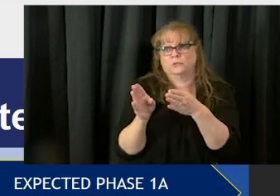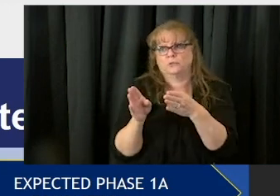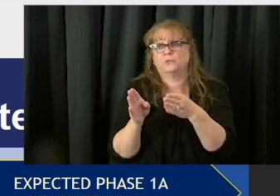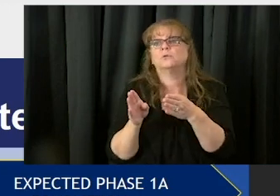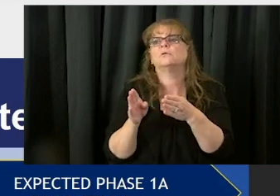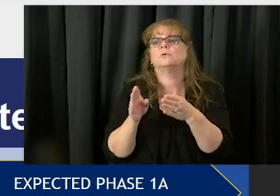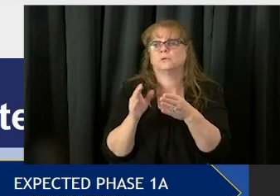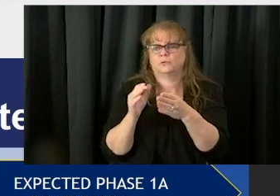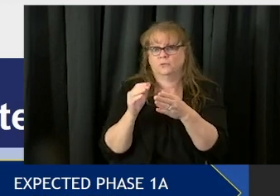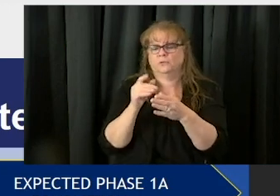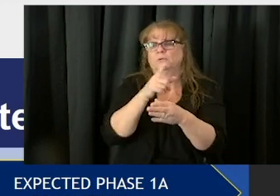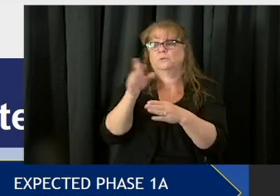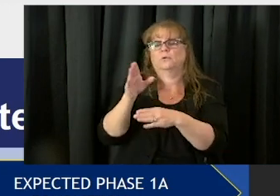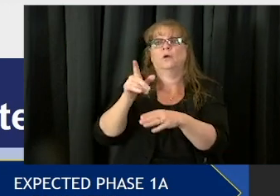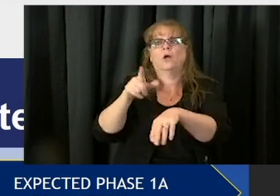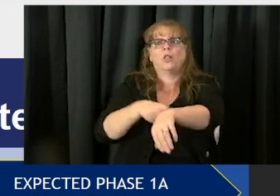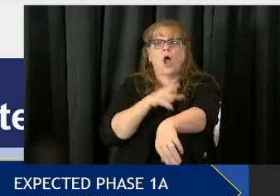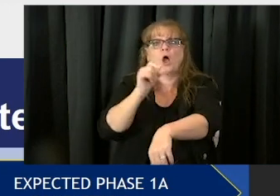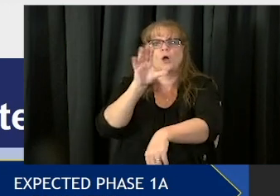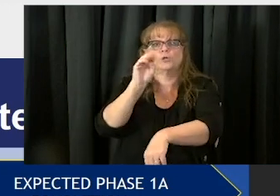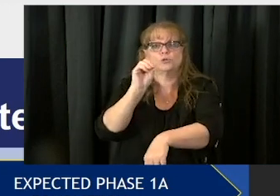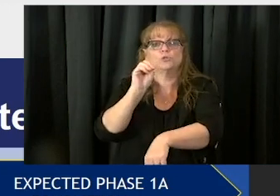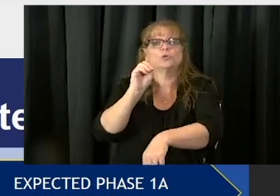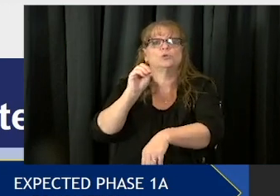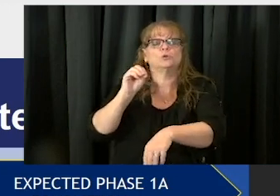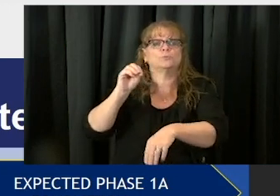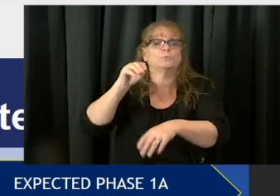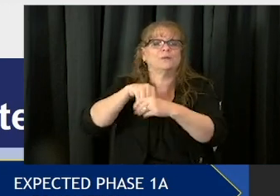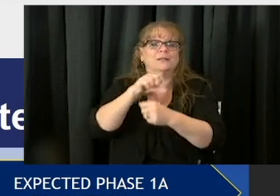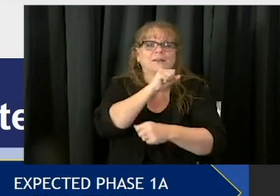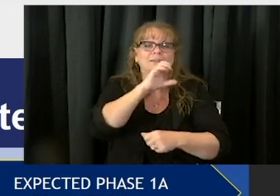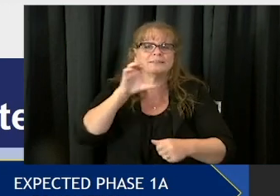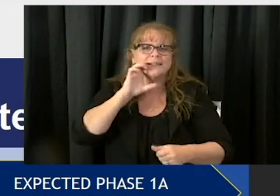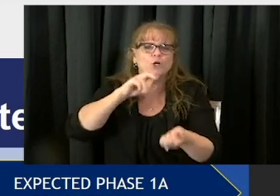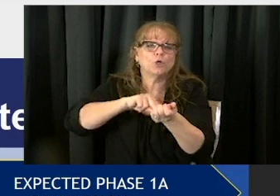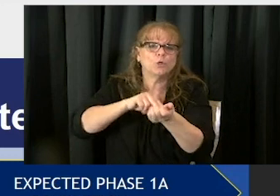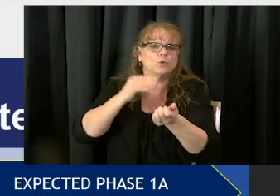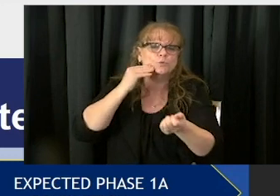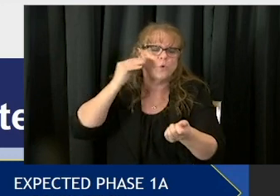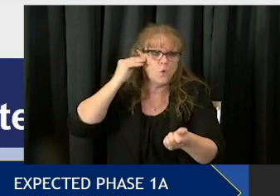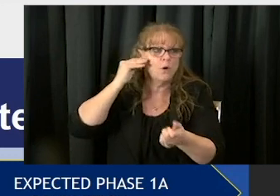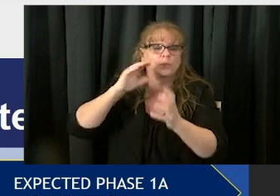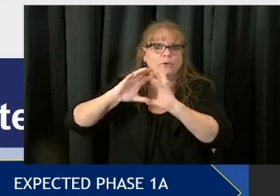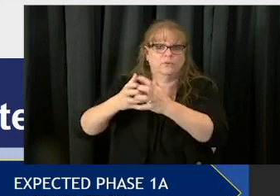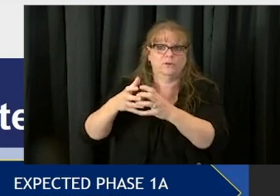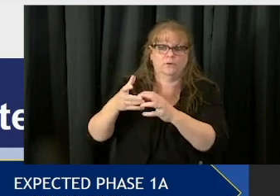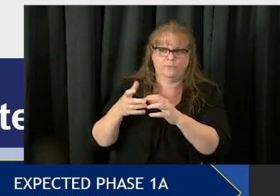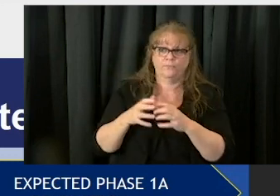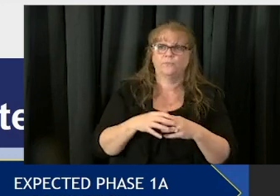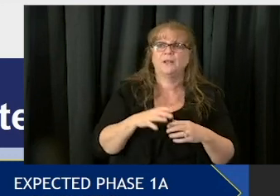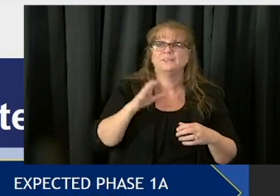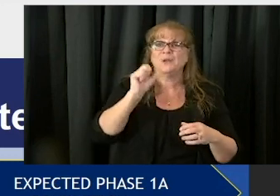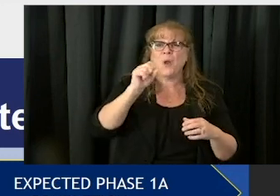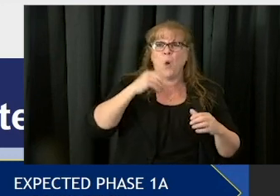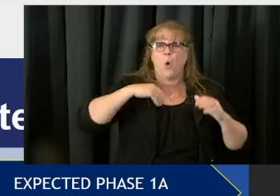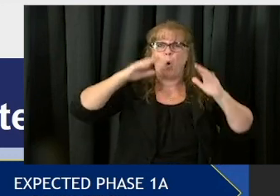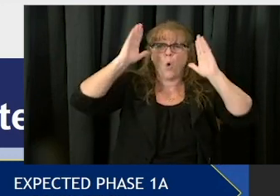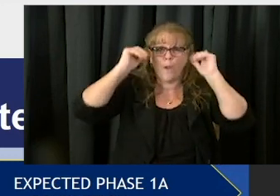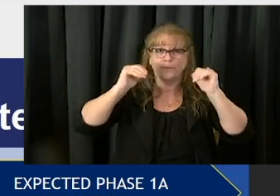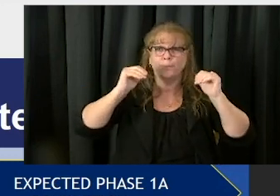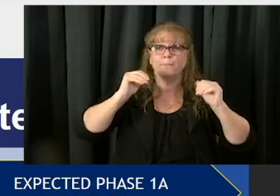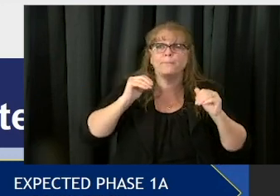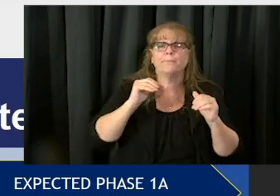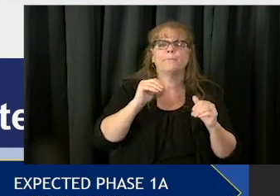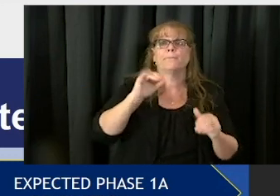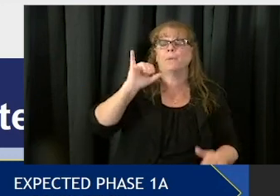the week or two after that, but most by January 1st, which means most of the state is then focused on the 70 and up. Doesn't mean there won't be